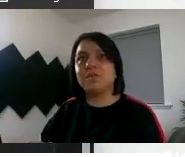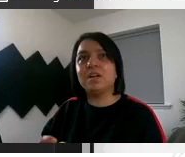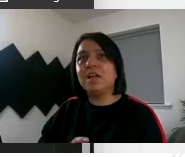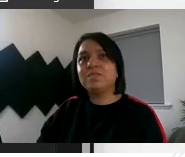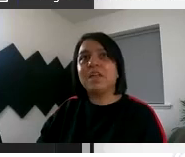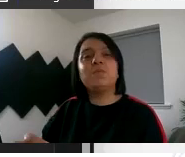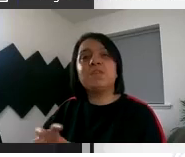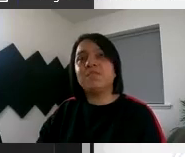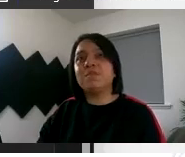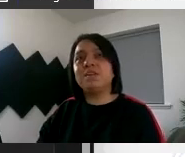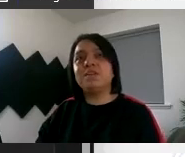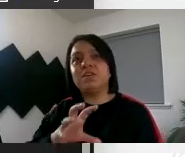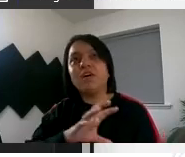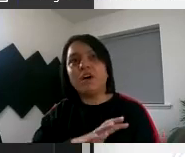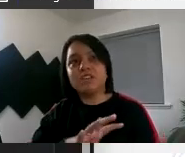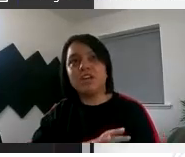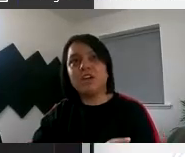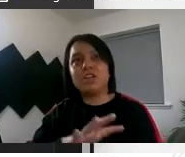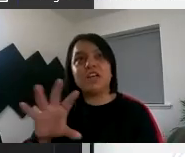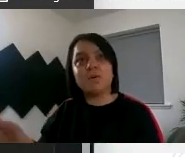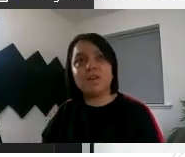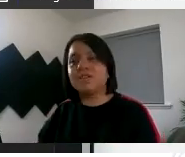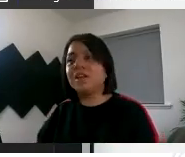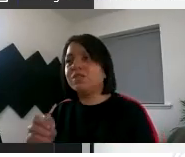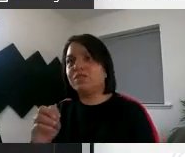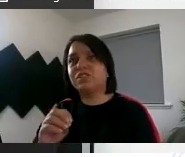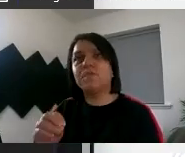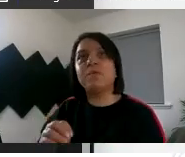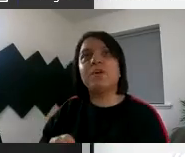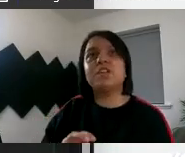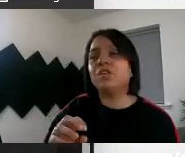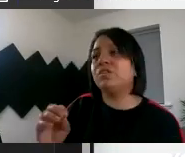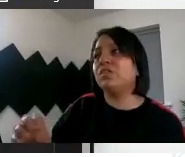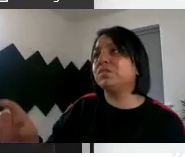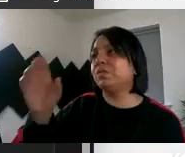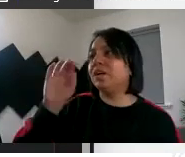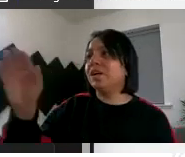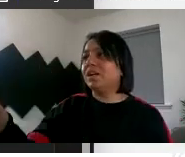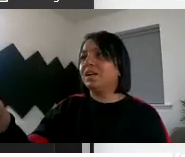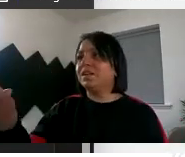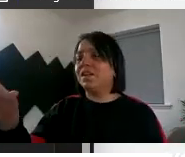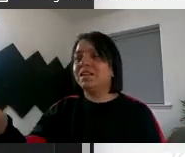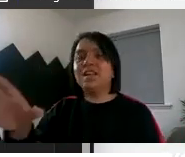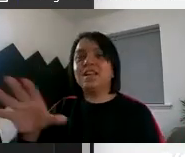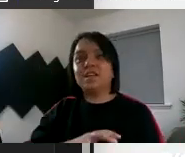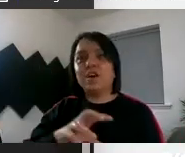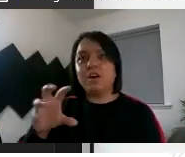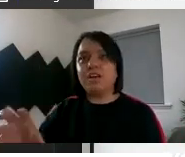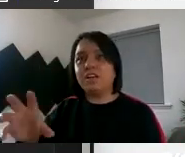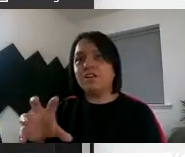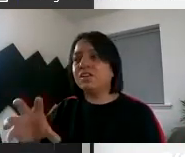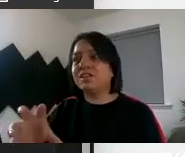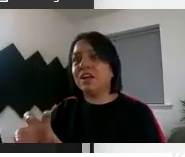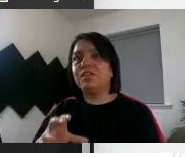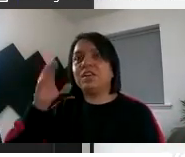or anywhere that I've been. I don't know if Harsh has heard it anywhere else. So there's a couple of words that we don't use, but like you said, Cockney